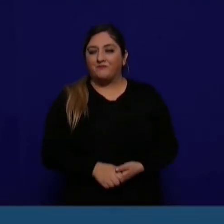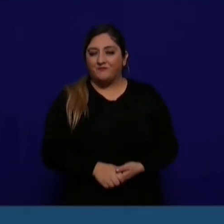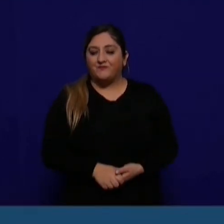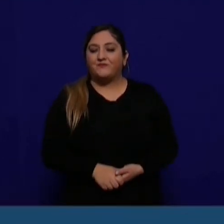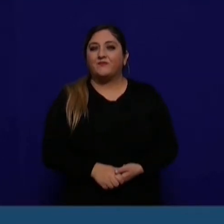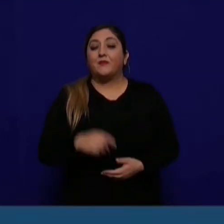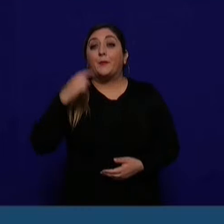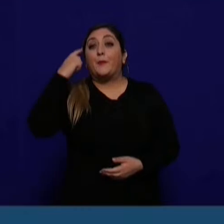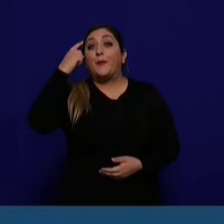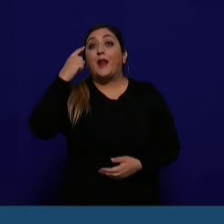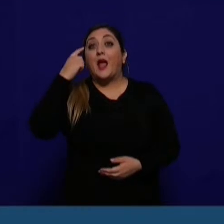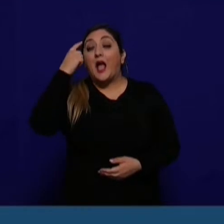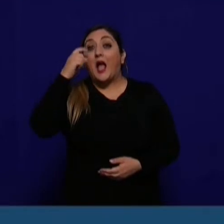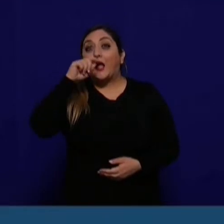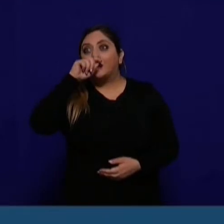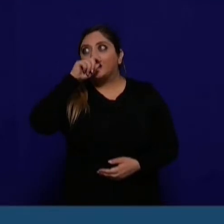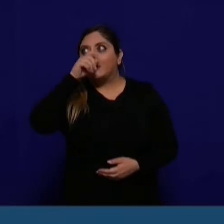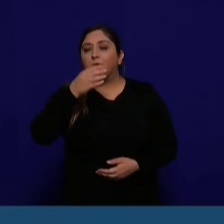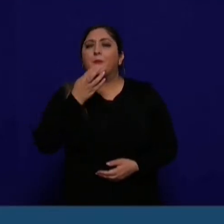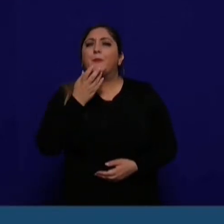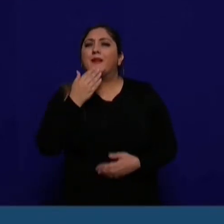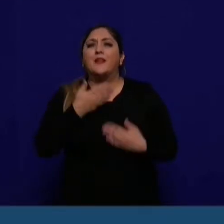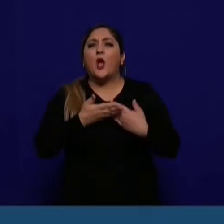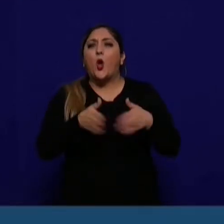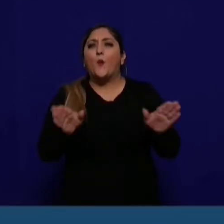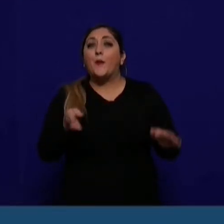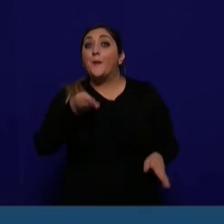xi pjan għal barijiet u għall-gażini? Grazzi.